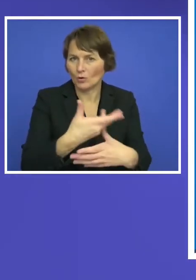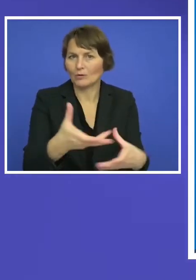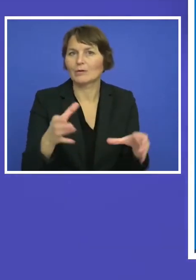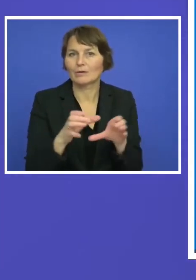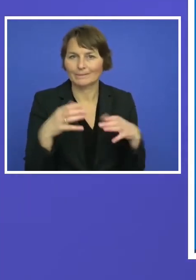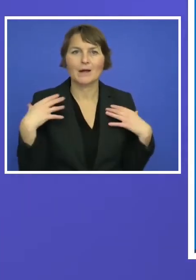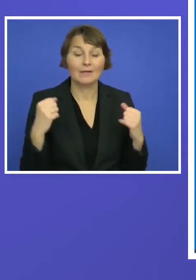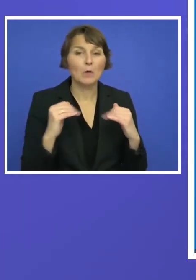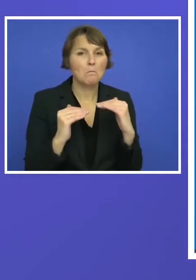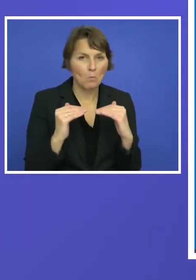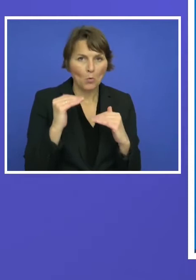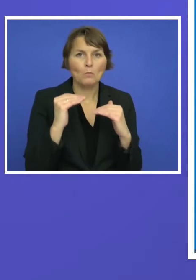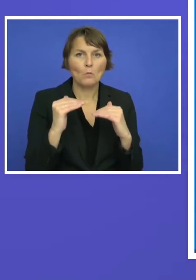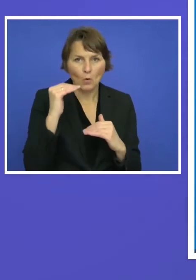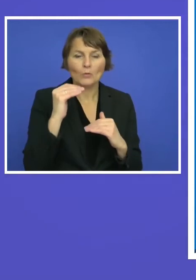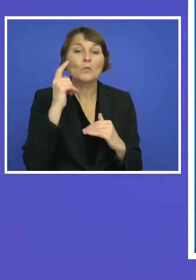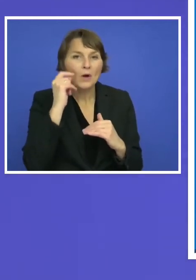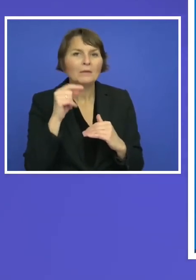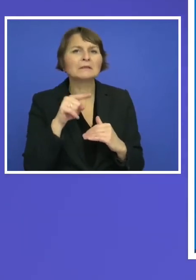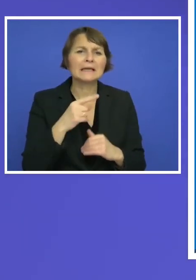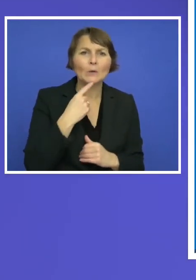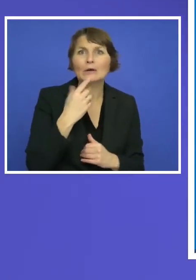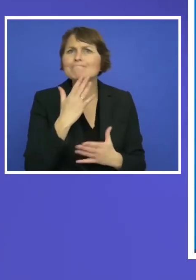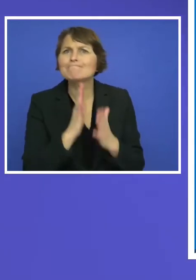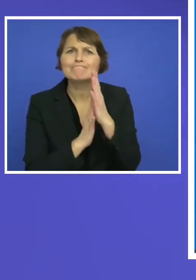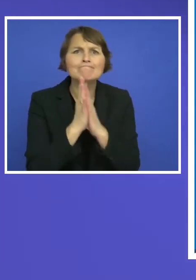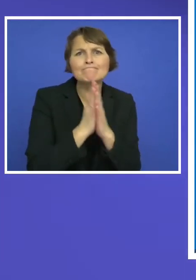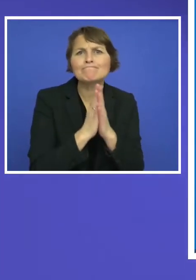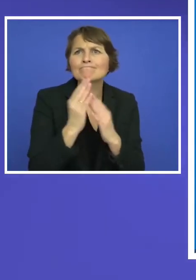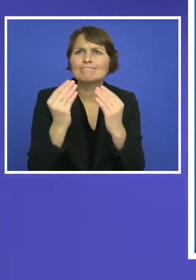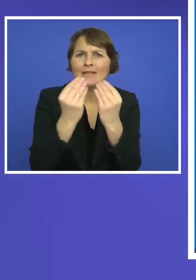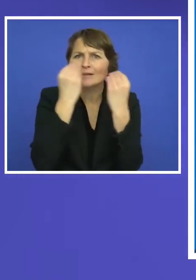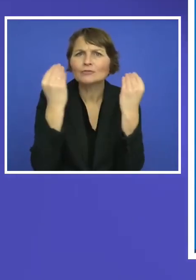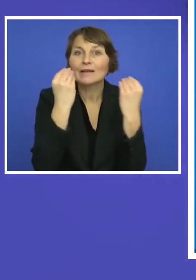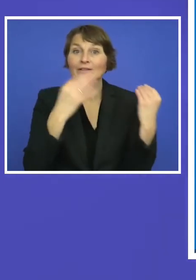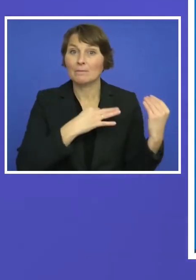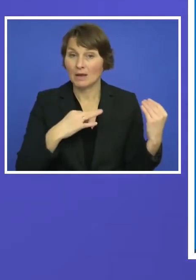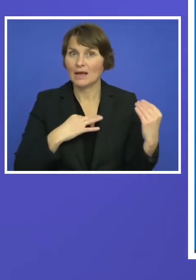women entering into medical education. This has grown quite rapidly over the